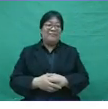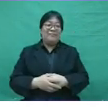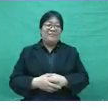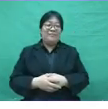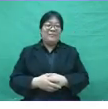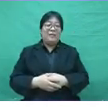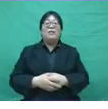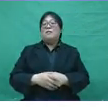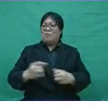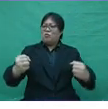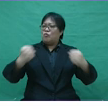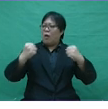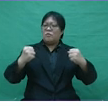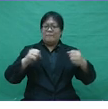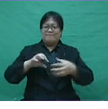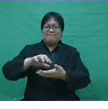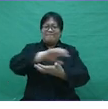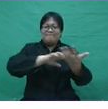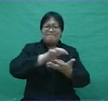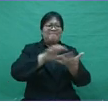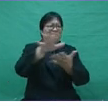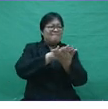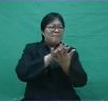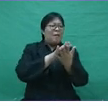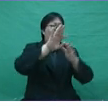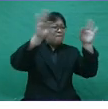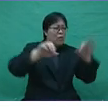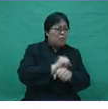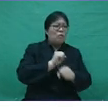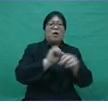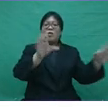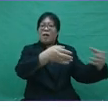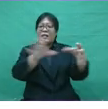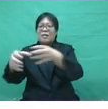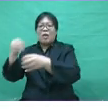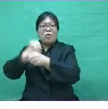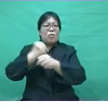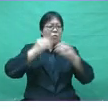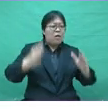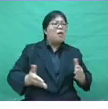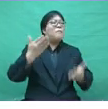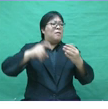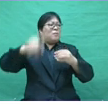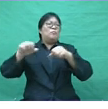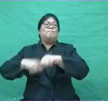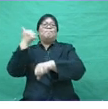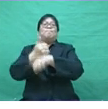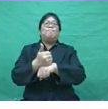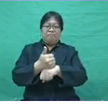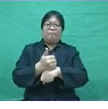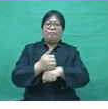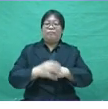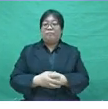A solid combination frameworks and classification of workers may need to be established, which